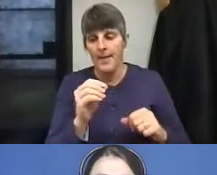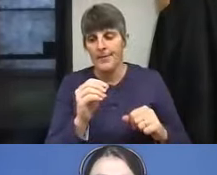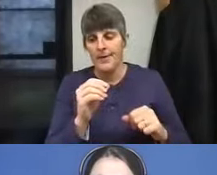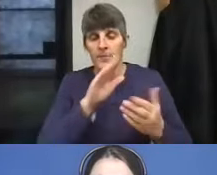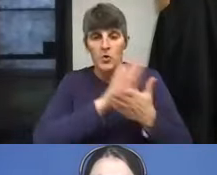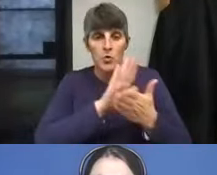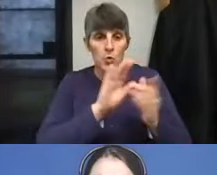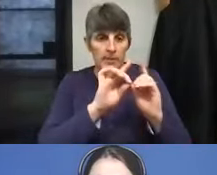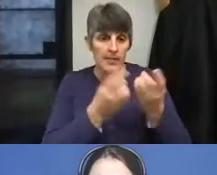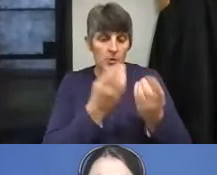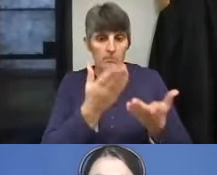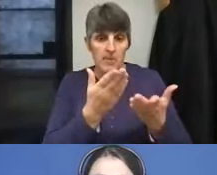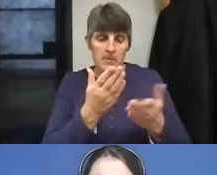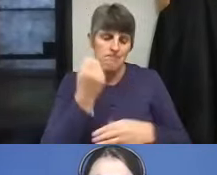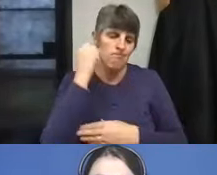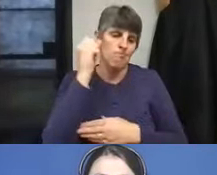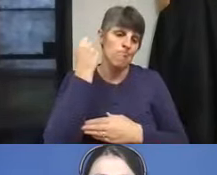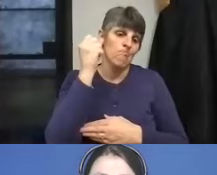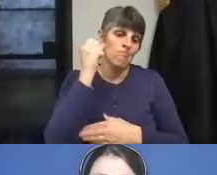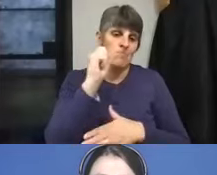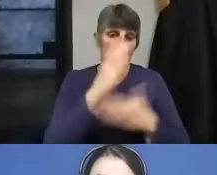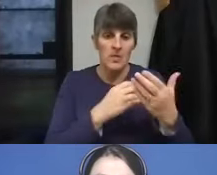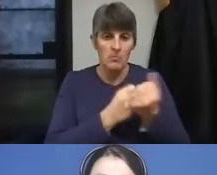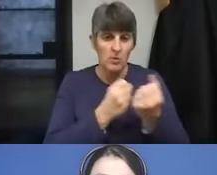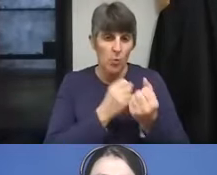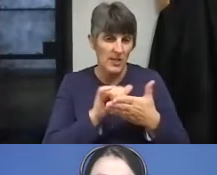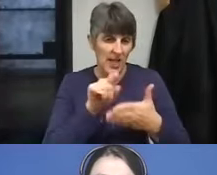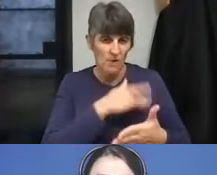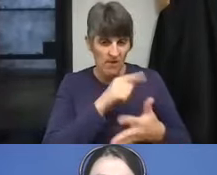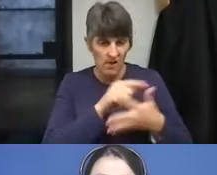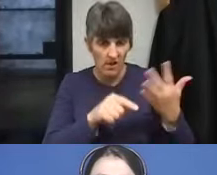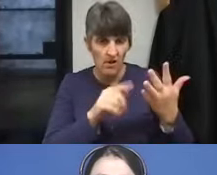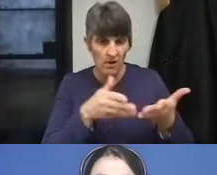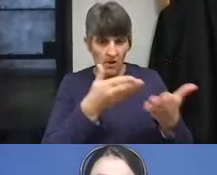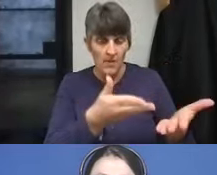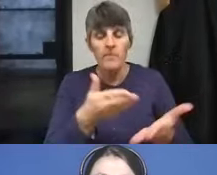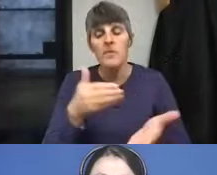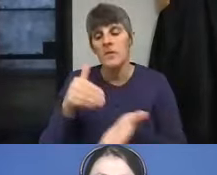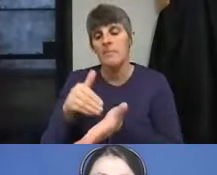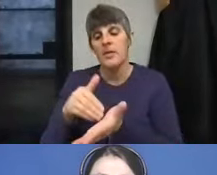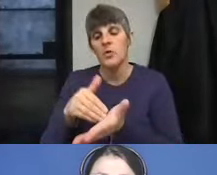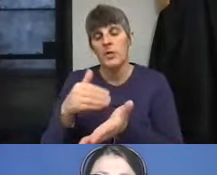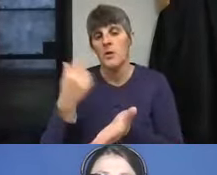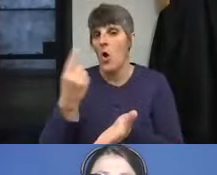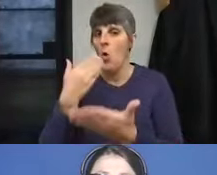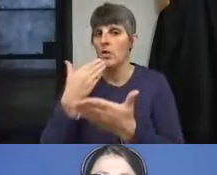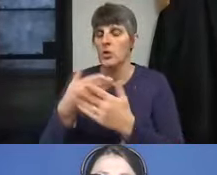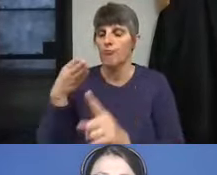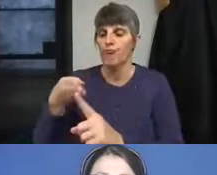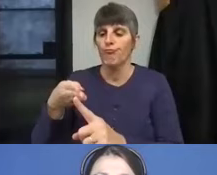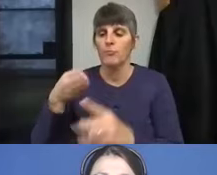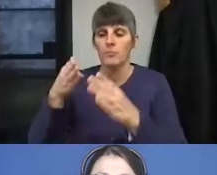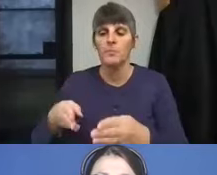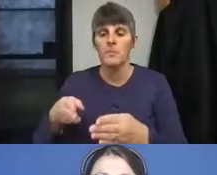school district may be pushing back on some supports that you feel they need, your pediatrician is always a good go-to